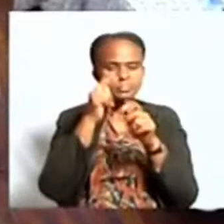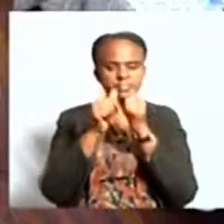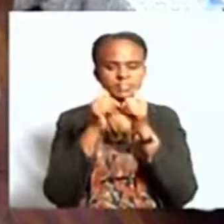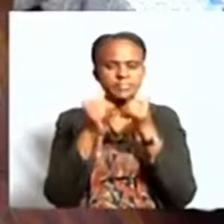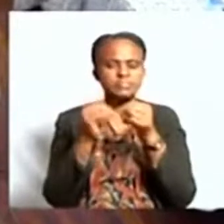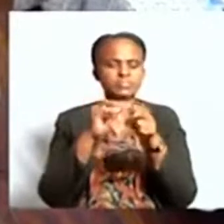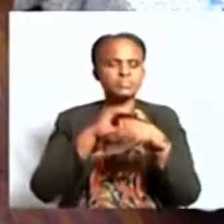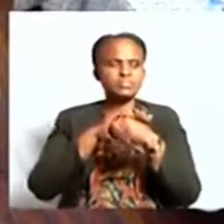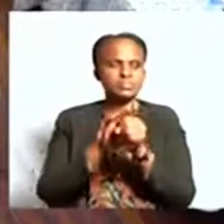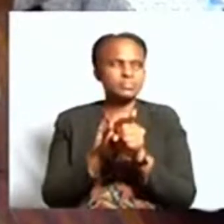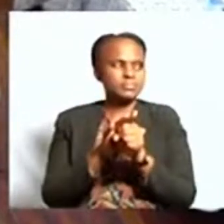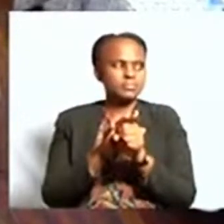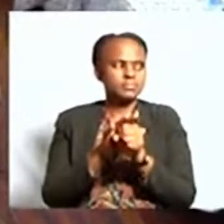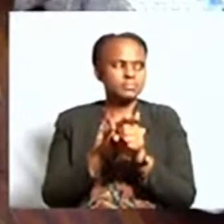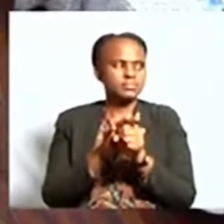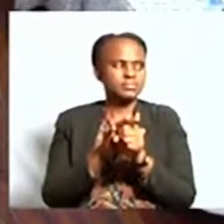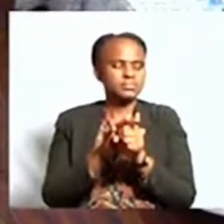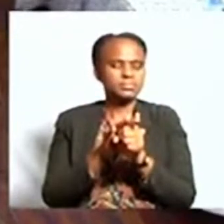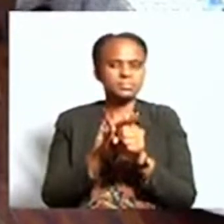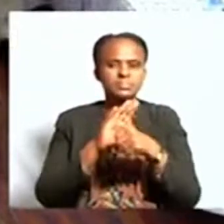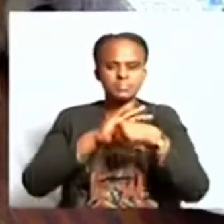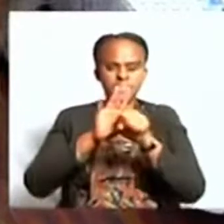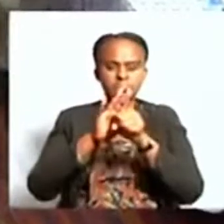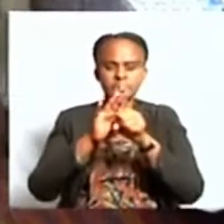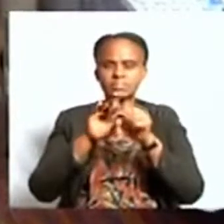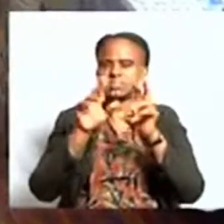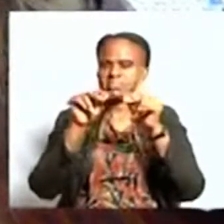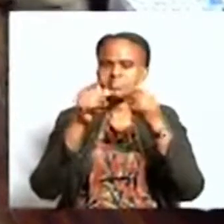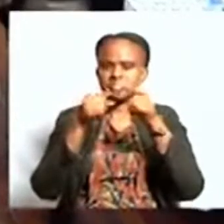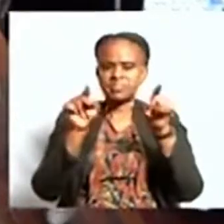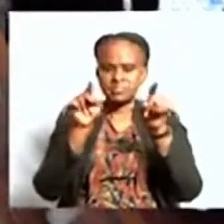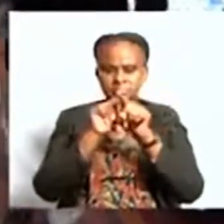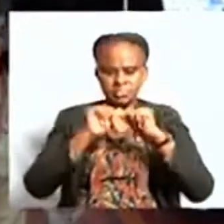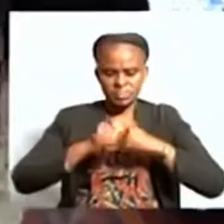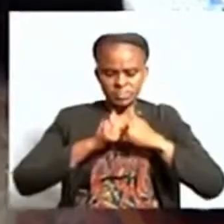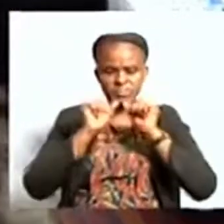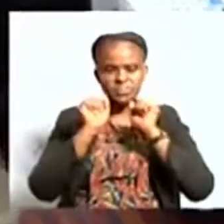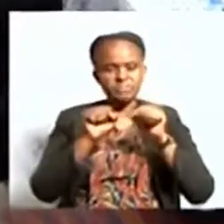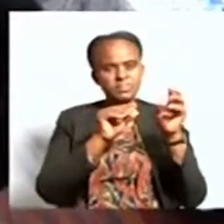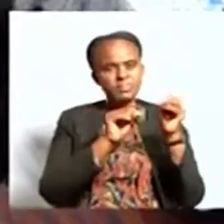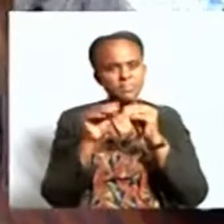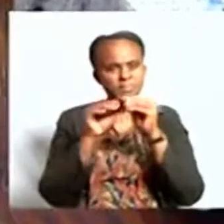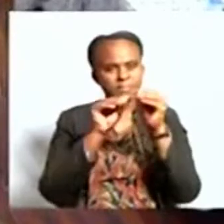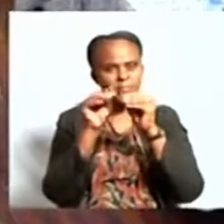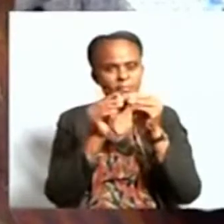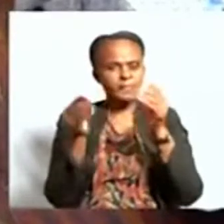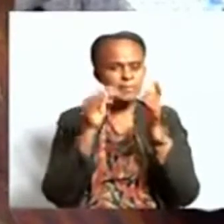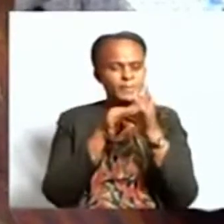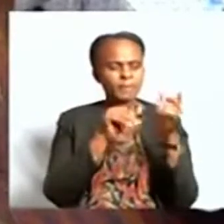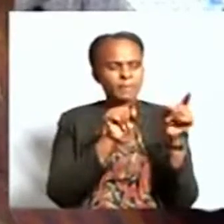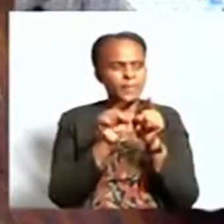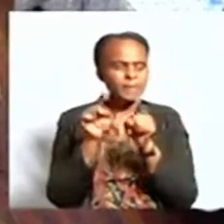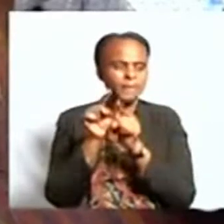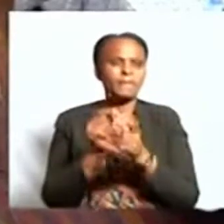longer the way it used to be, and we are able to move. Then